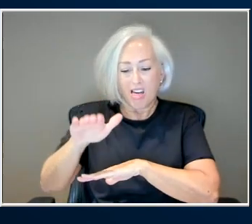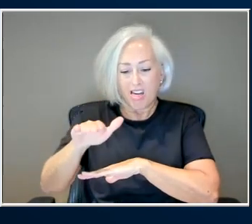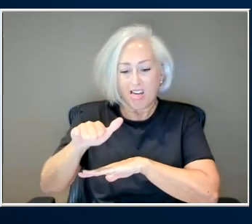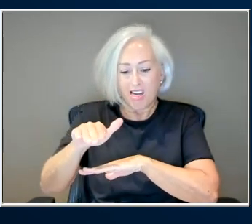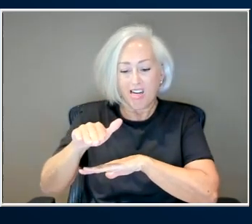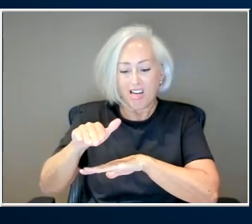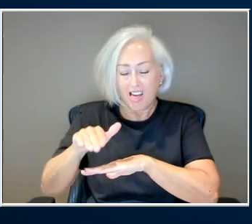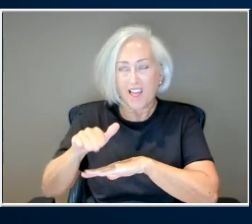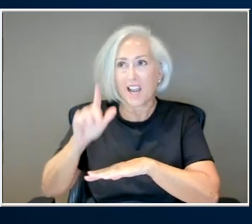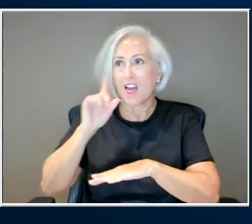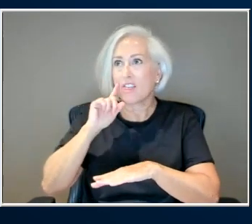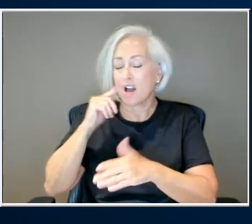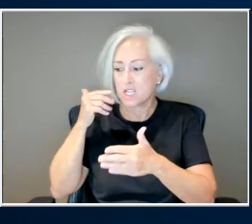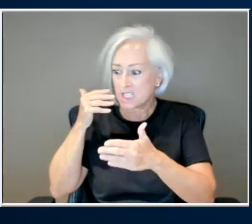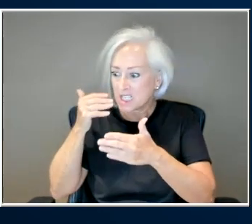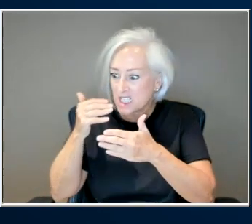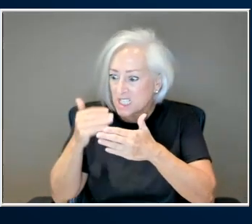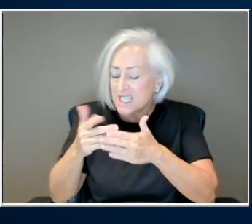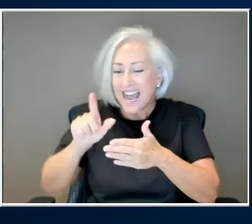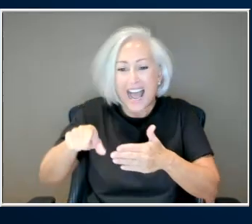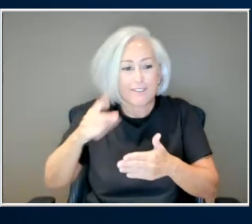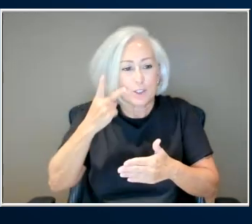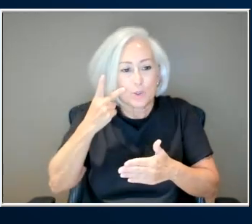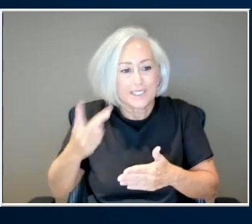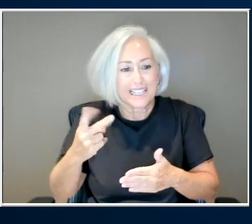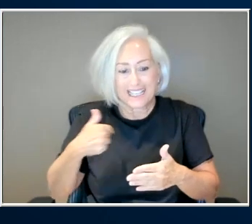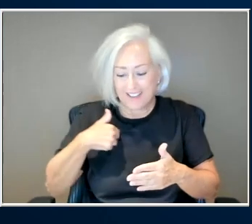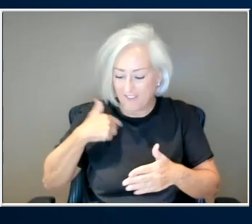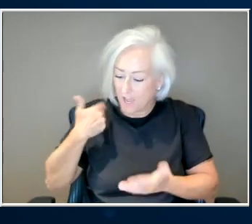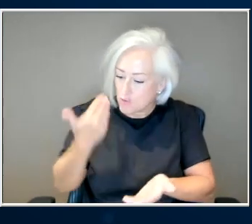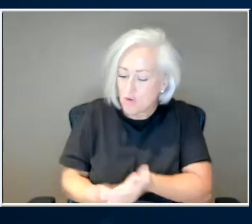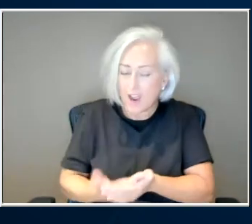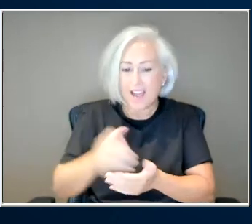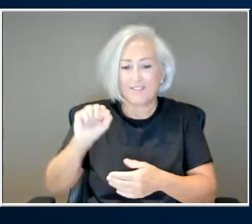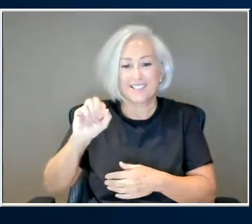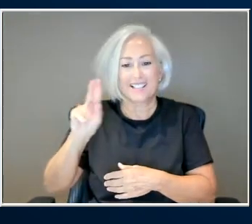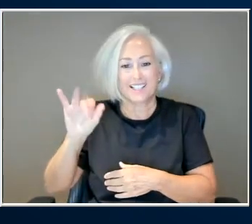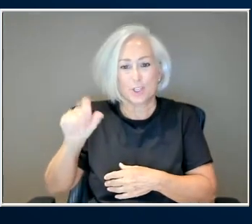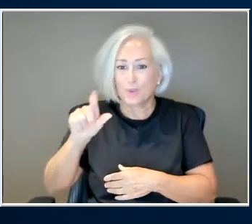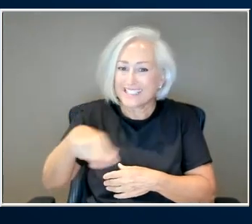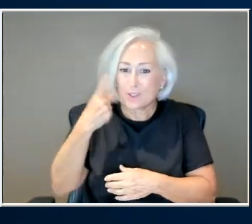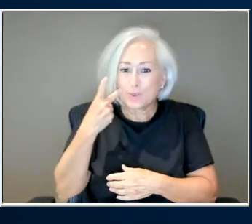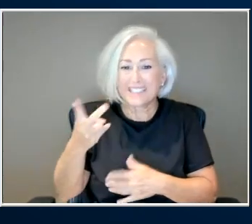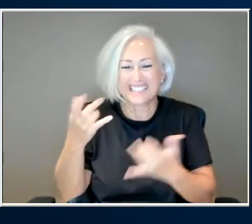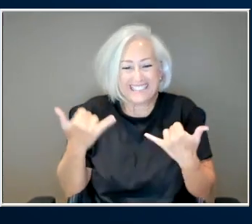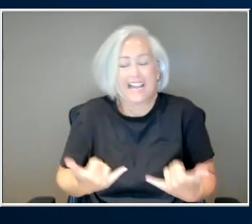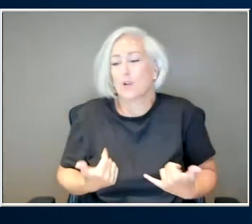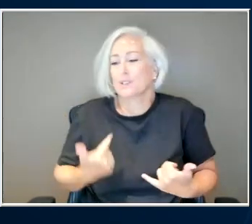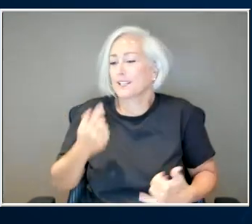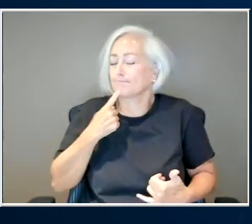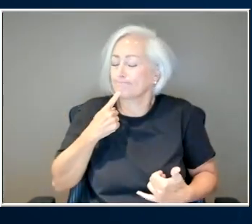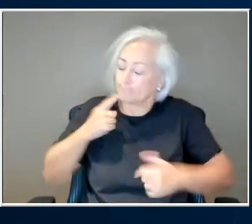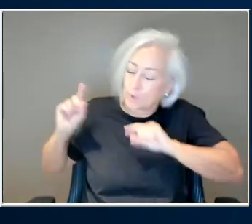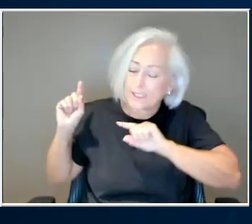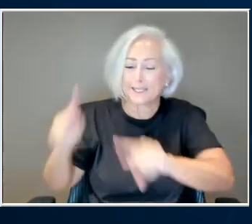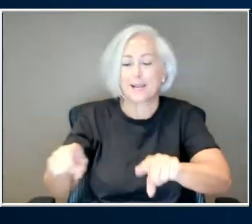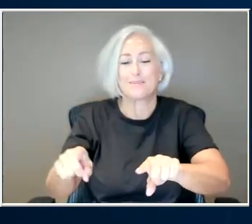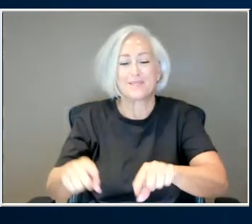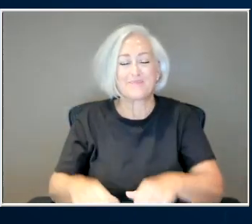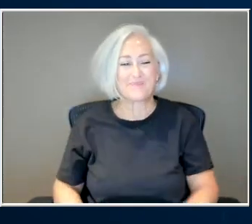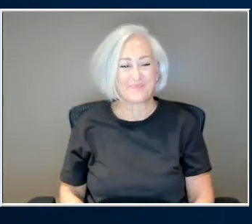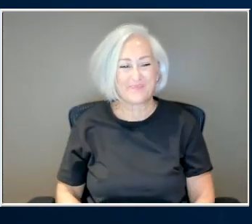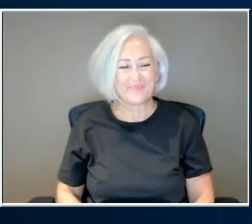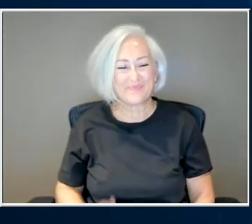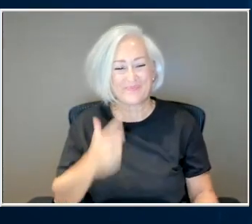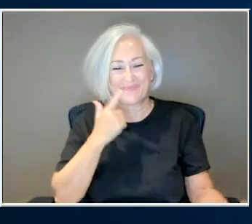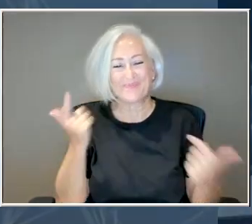see him. I have to see him now. If I'm in Saskatoon, I got to see him now. So we just said, we're coming by. We're coming by. We're coming for you. Justin, what